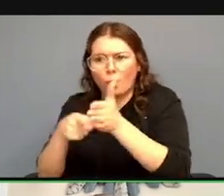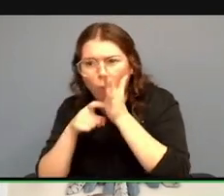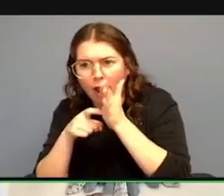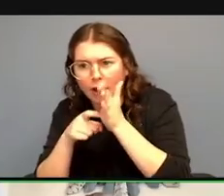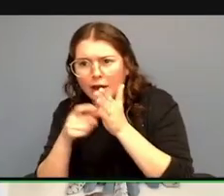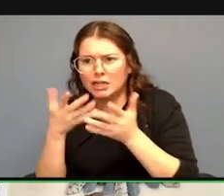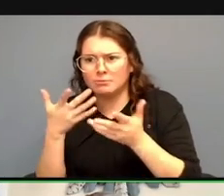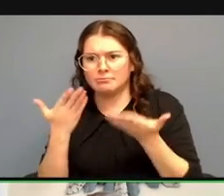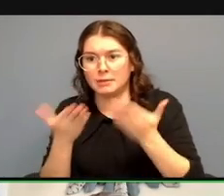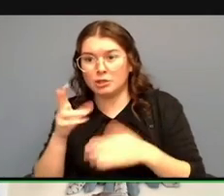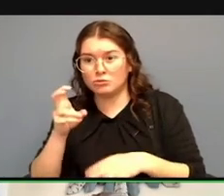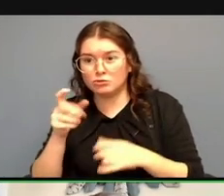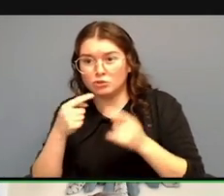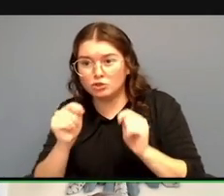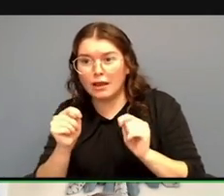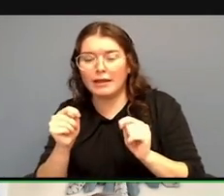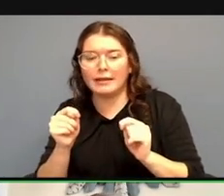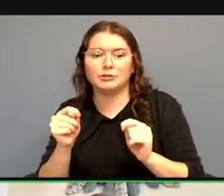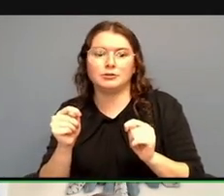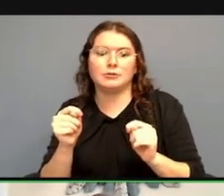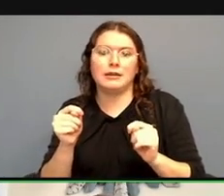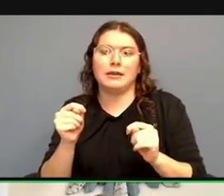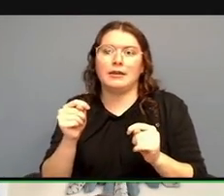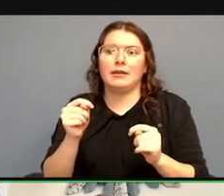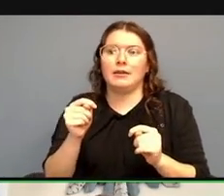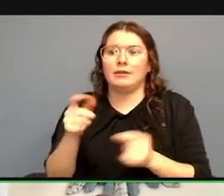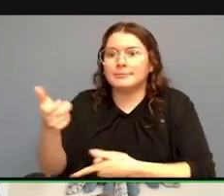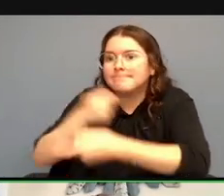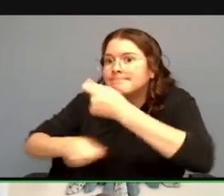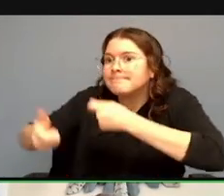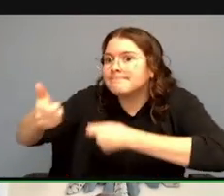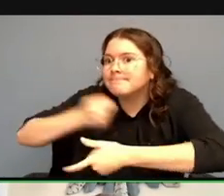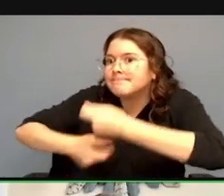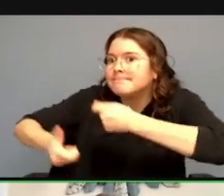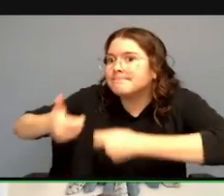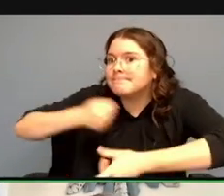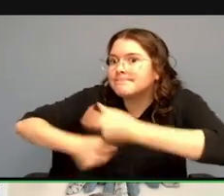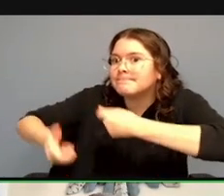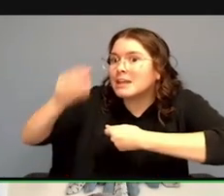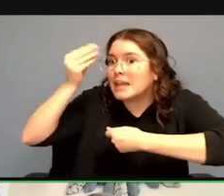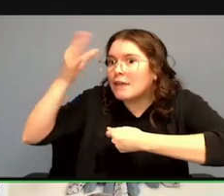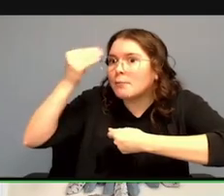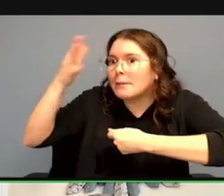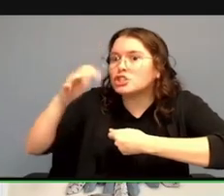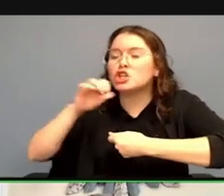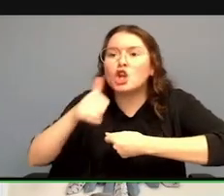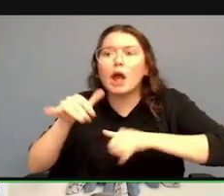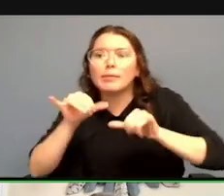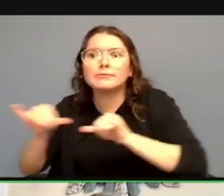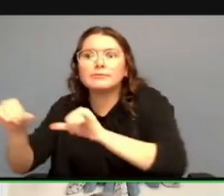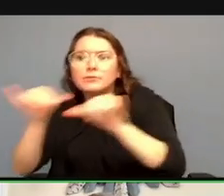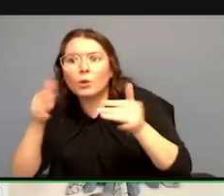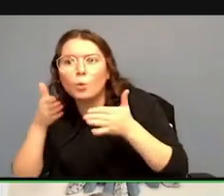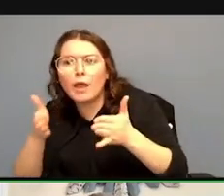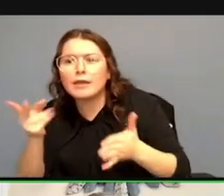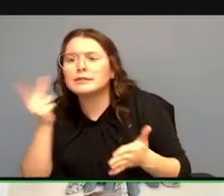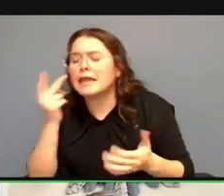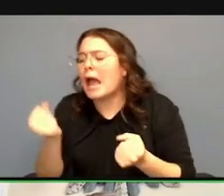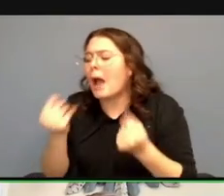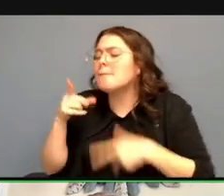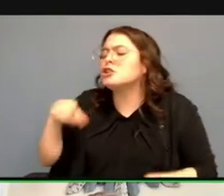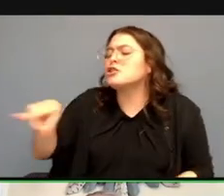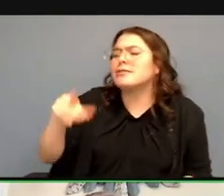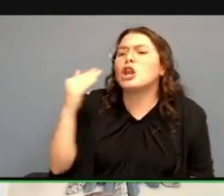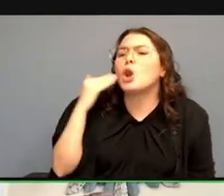try to elicit some information from them in a non-standardized way, just to see how much that child really does